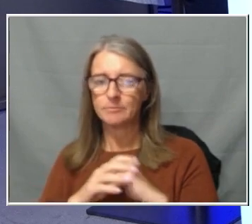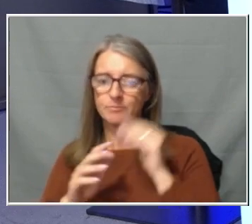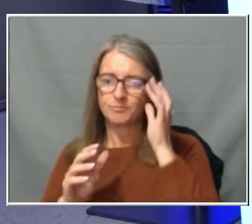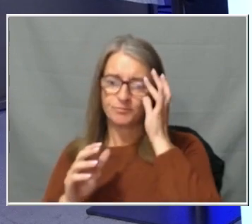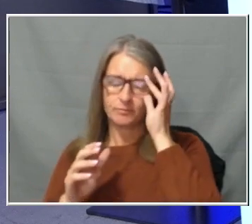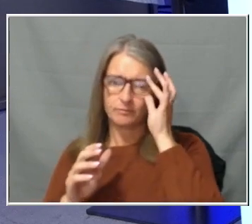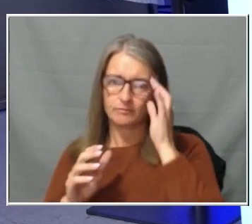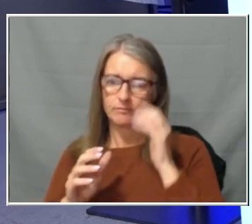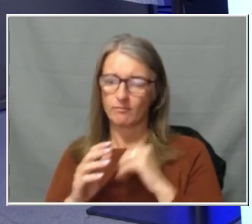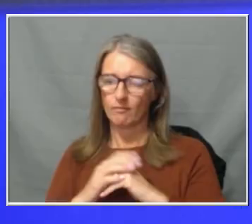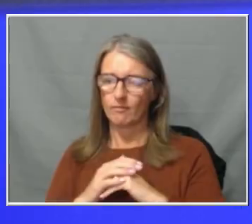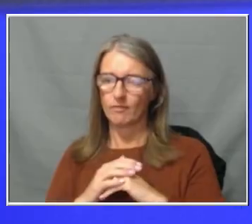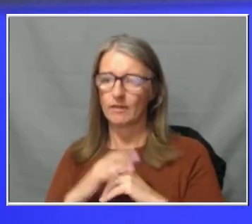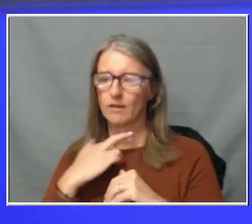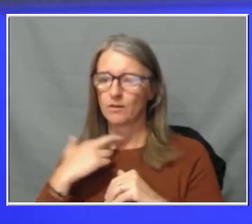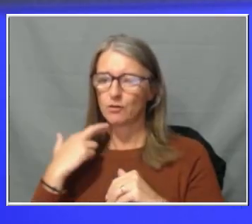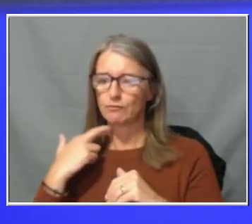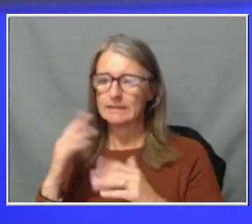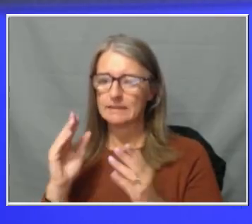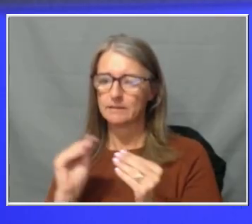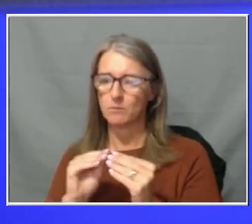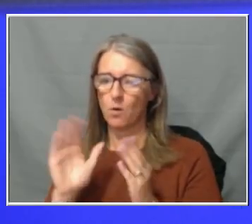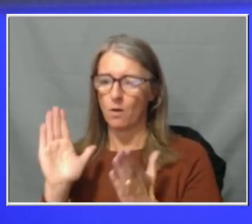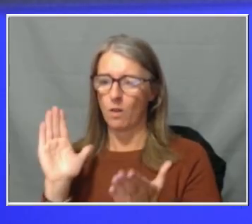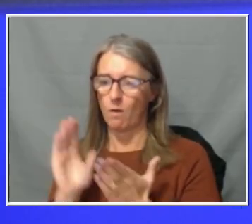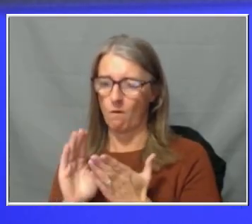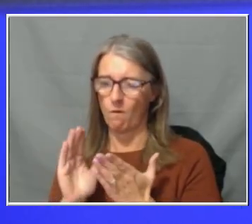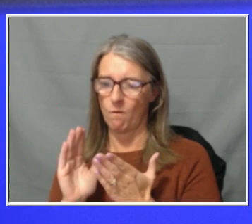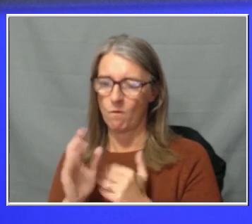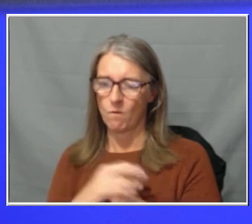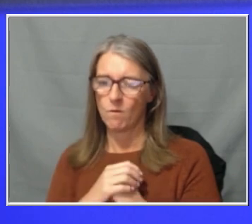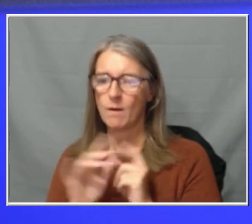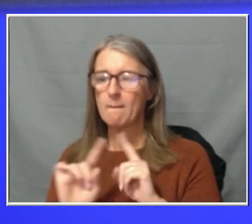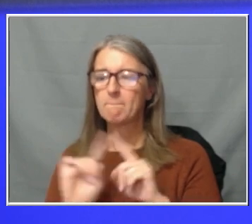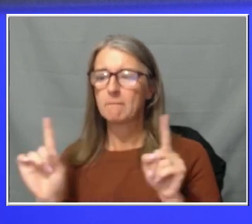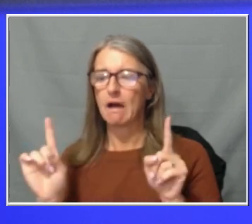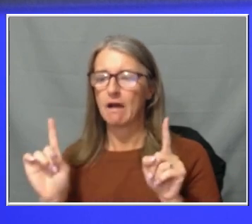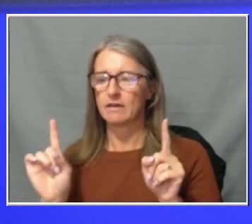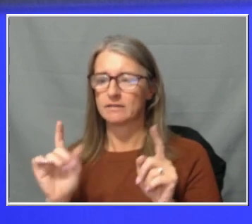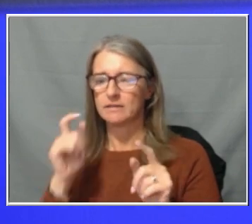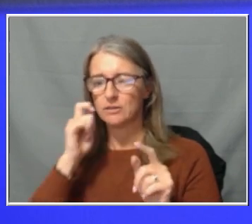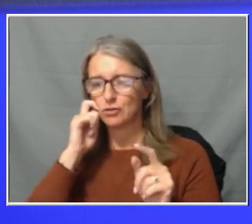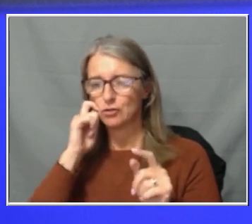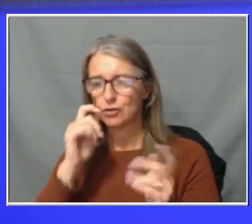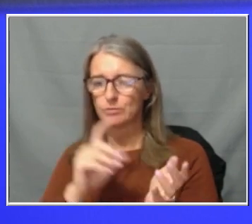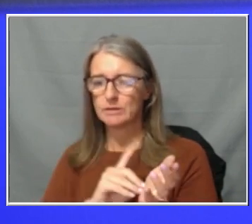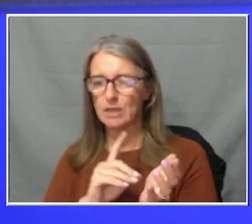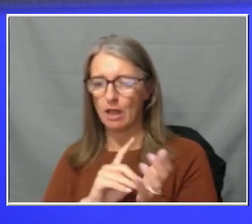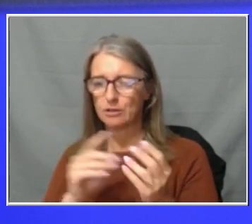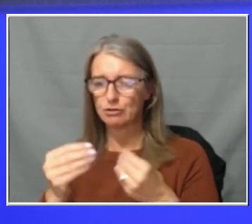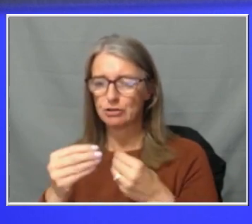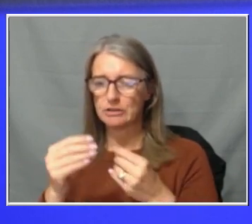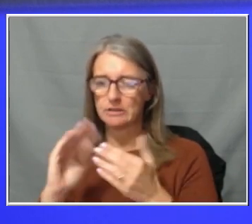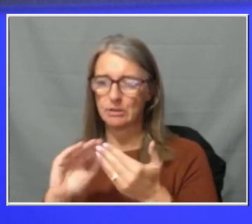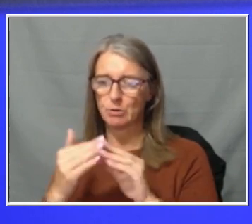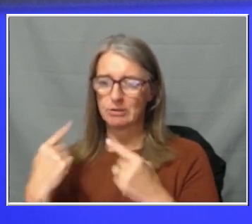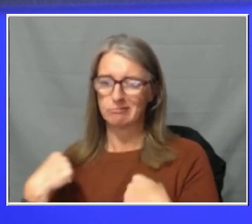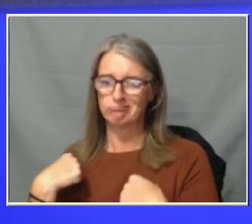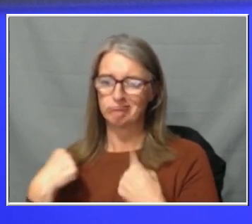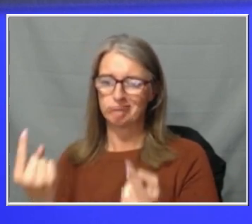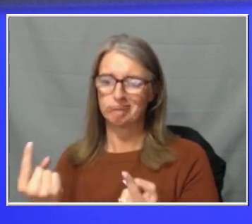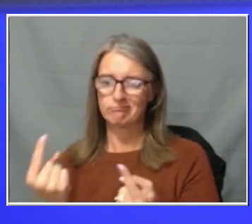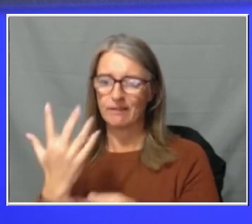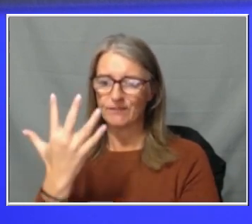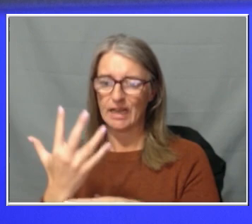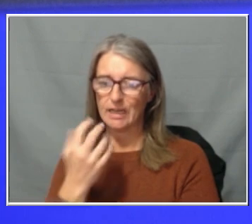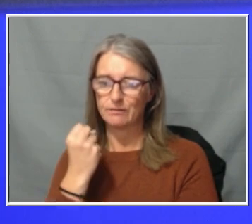side of that is that the risk is lower. Right. But the dermatology community over the last 5